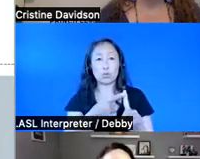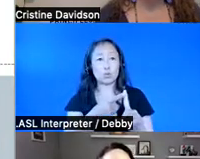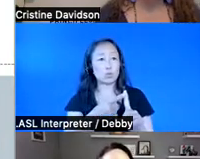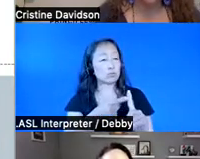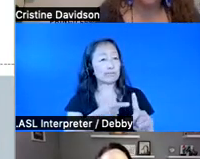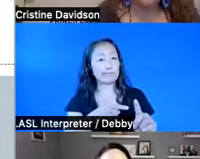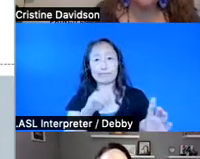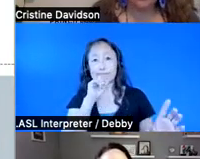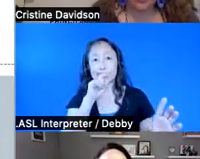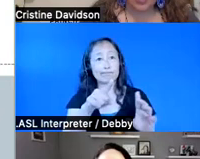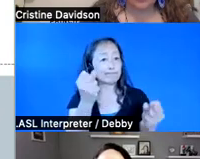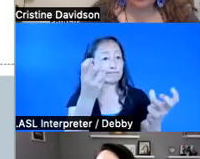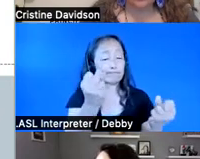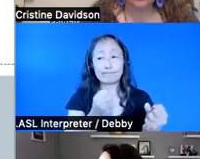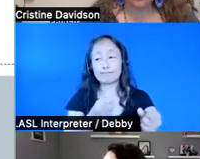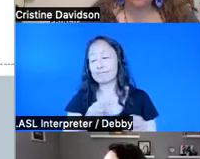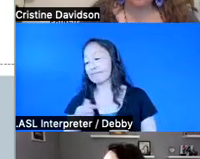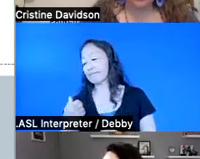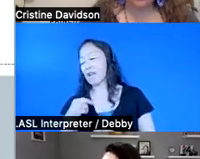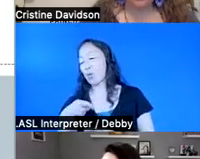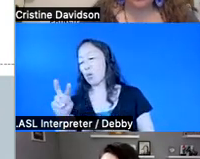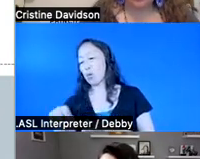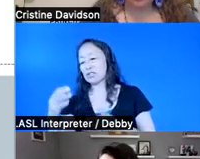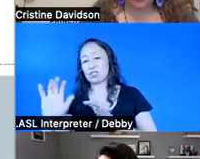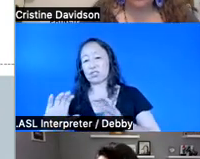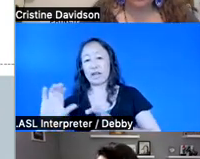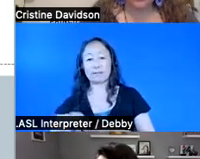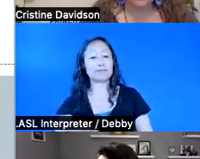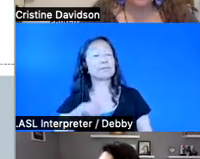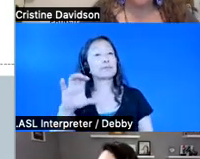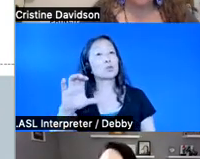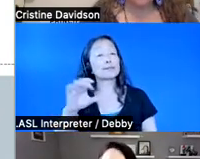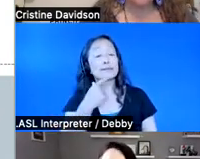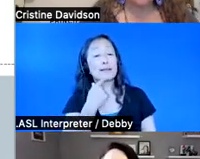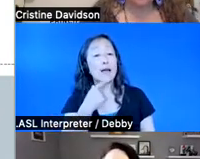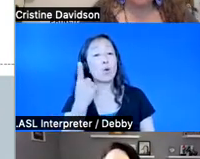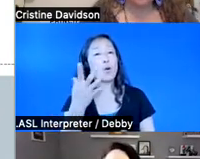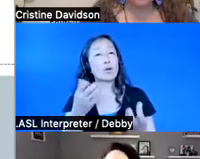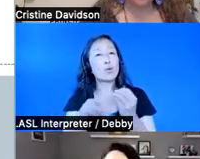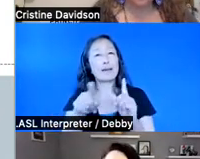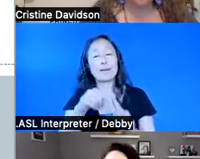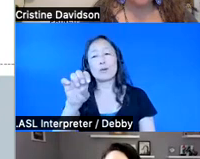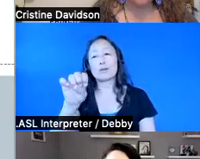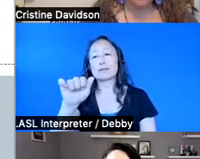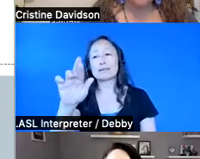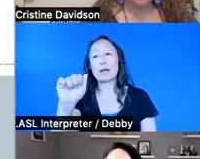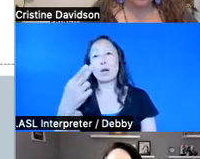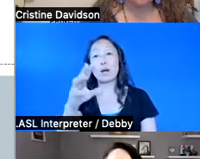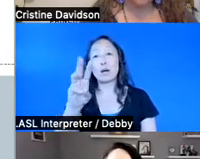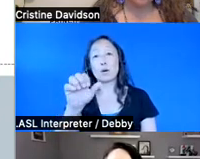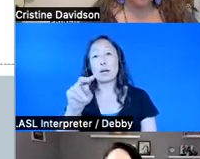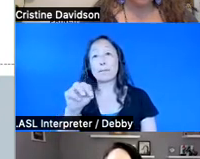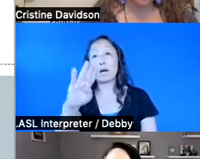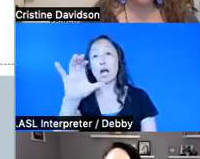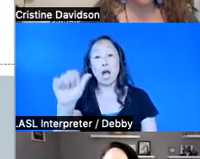there. Nicole, I did want to add about Sarah Winnemucca. One of the reasons that we wanted to talk about Sarah is that,